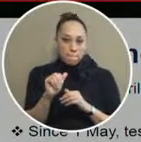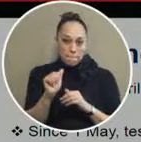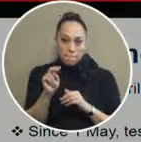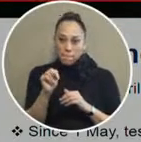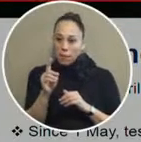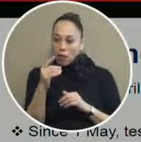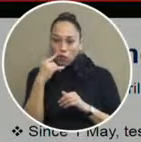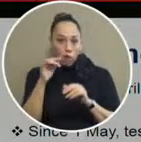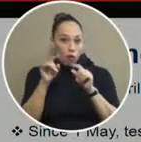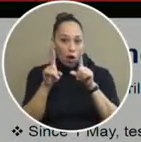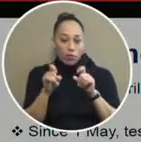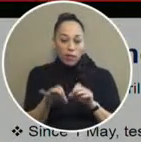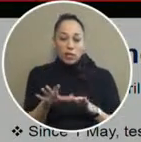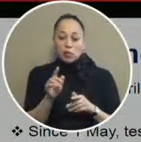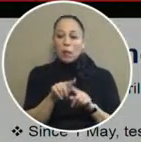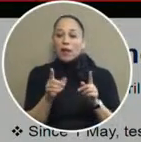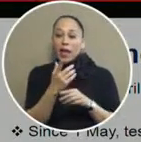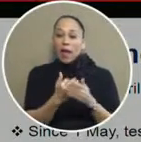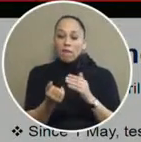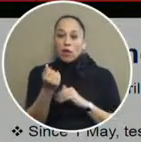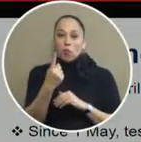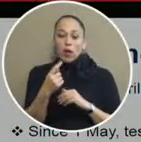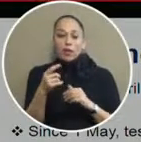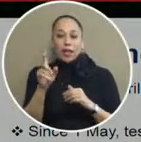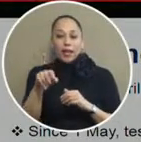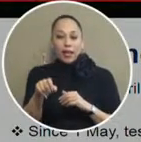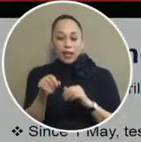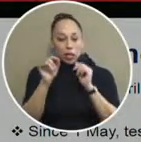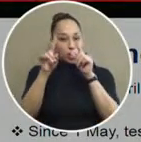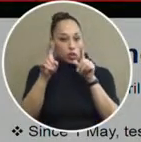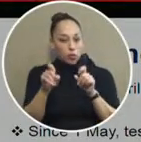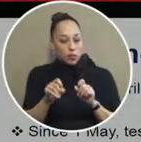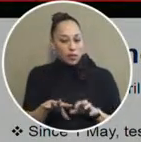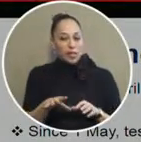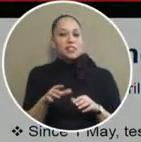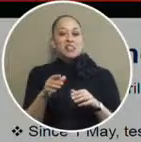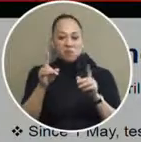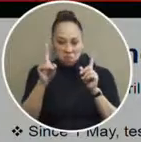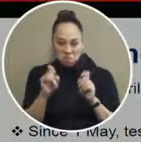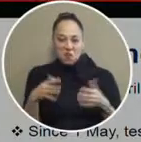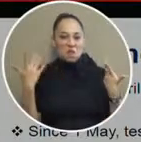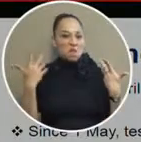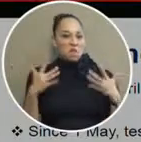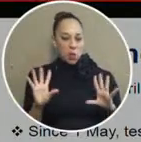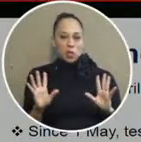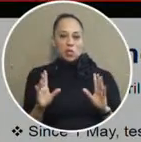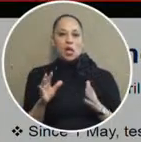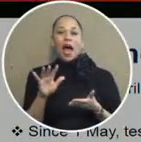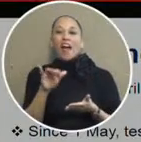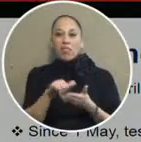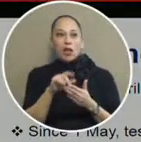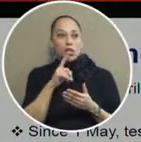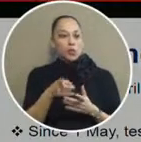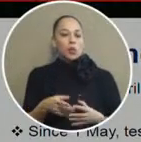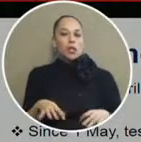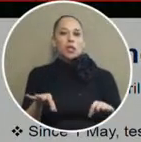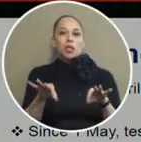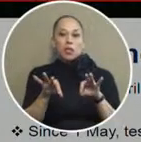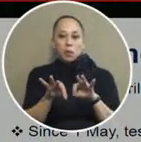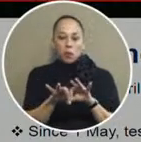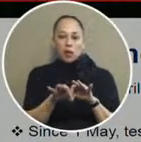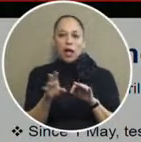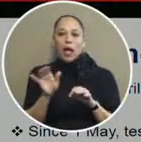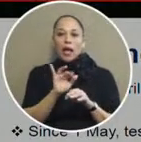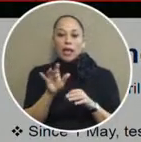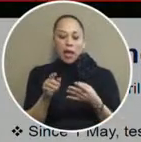testing, and everyone who has wanted or needed to be tested has been, and that's really, really incredibly important. As